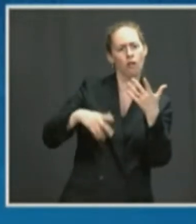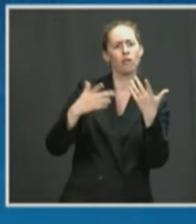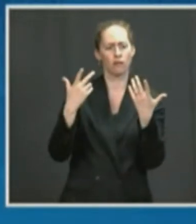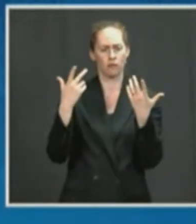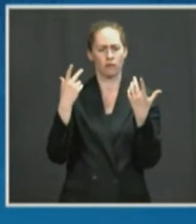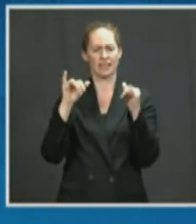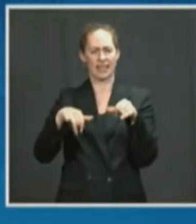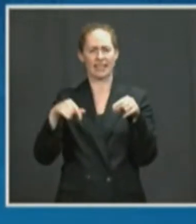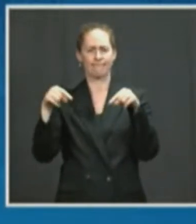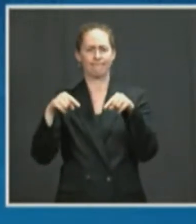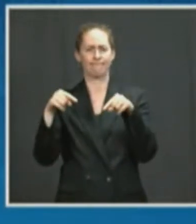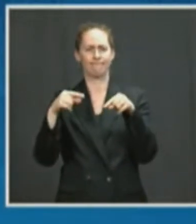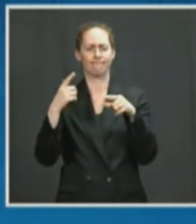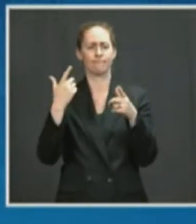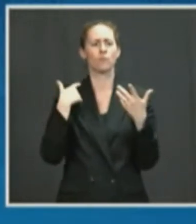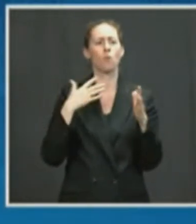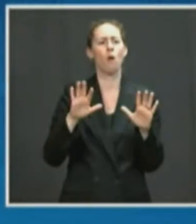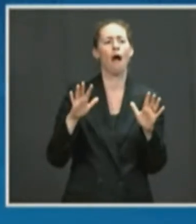grand gestures.